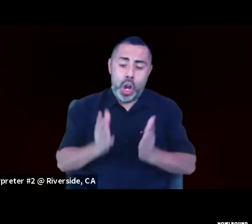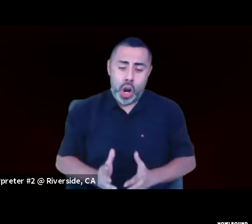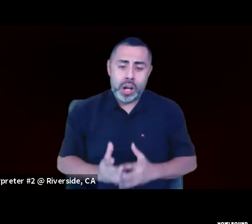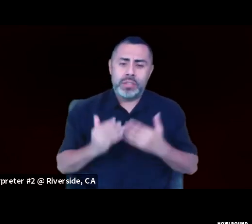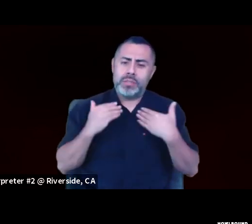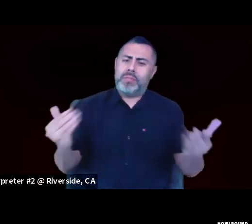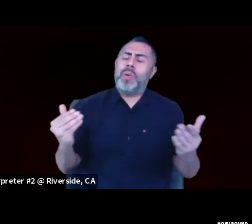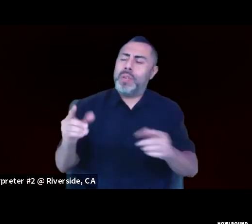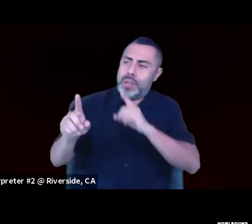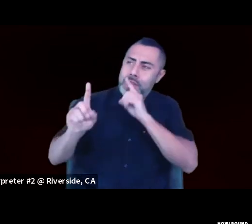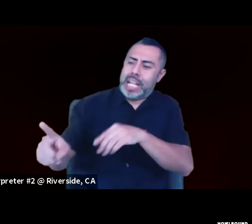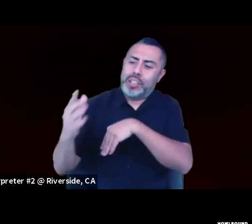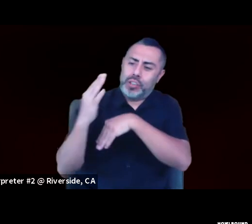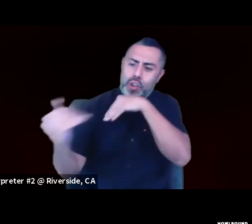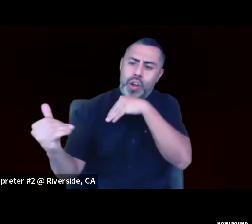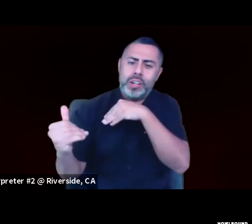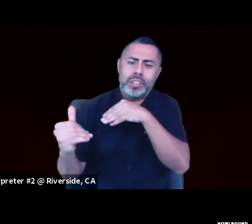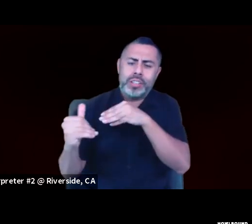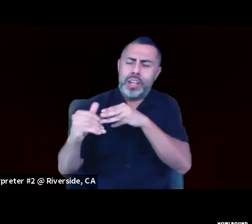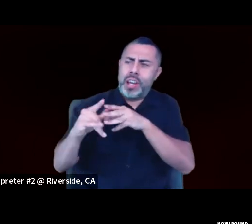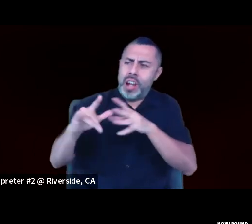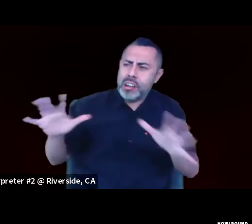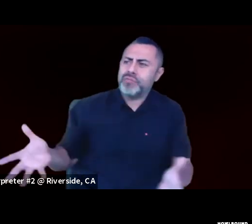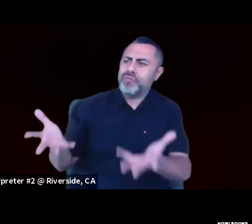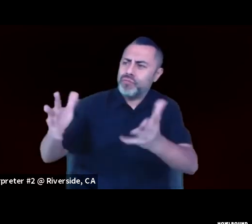dicta in order to